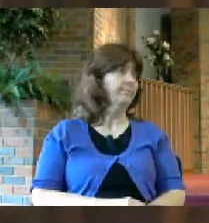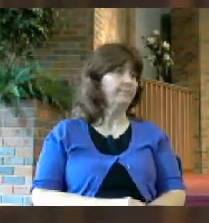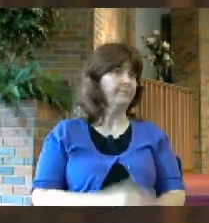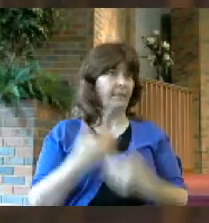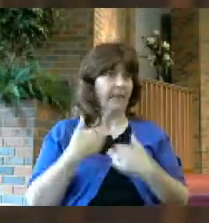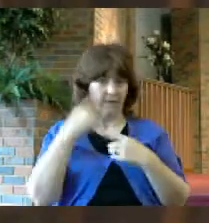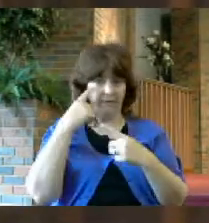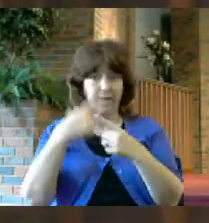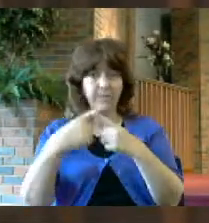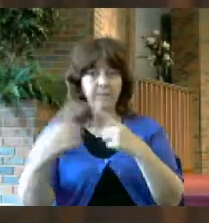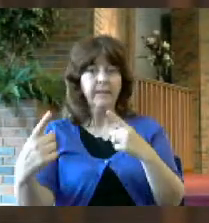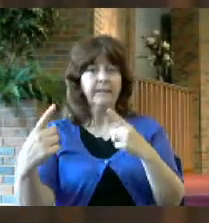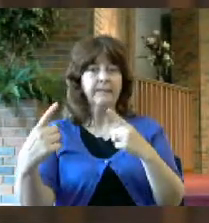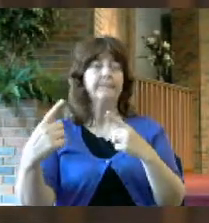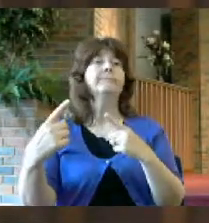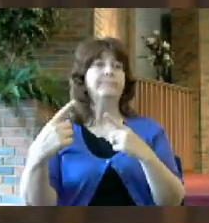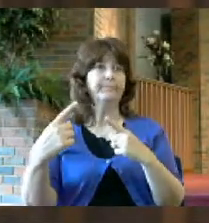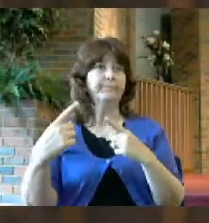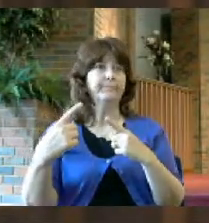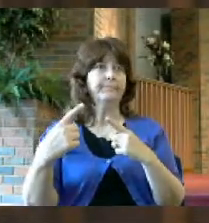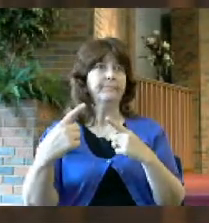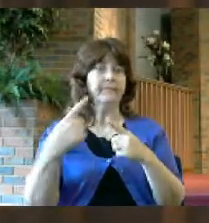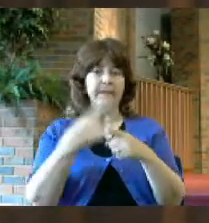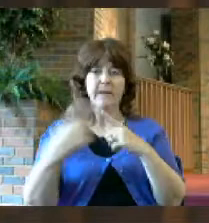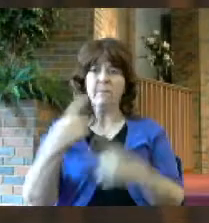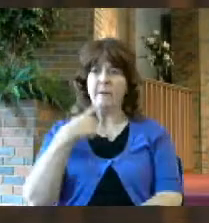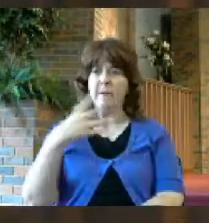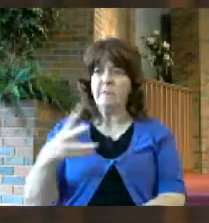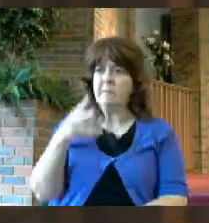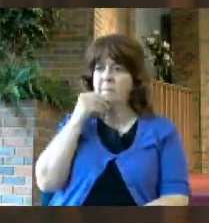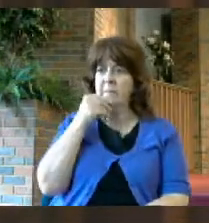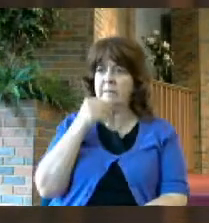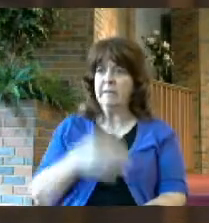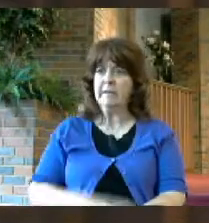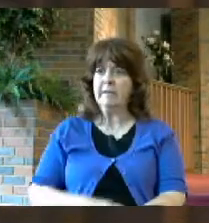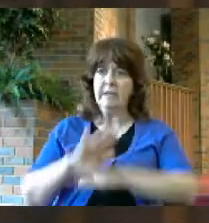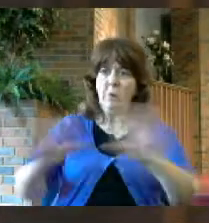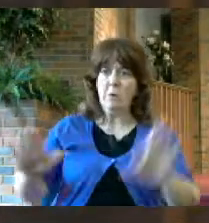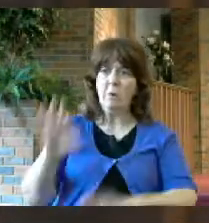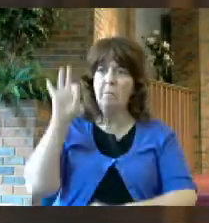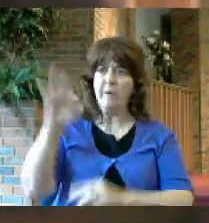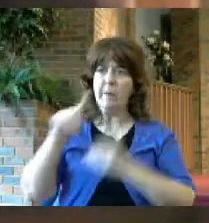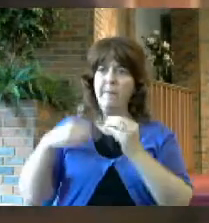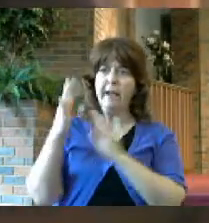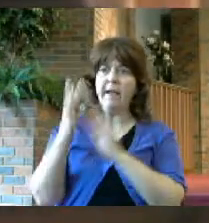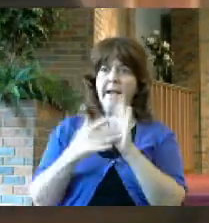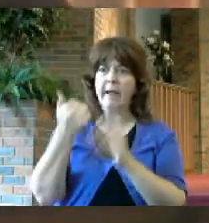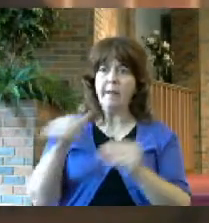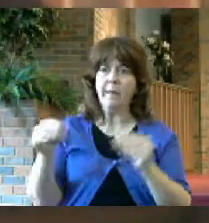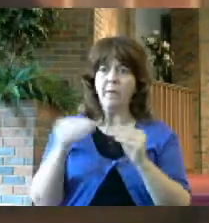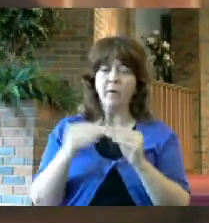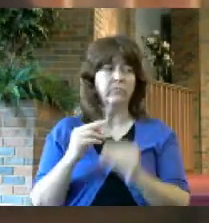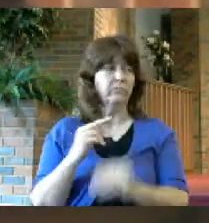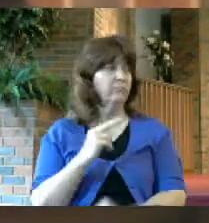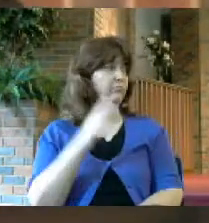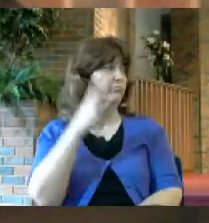them to hush. Don't preach in Jesus anymore. But the apostles kept preaching. And guess what happened? They